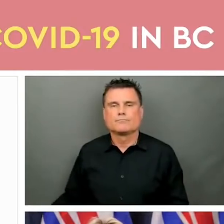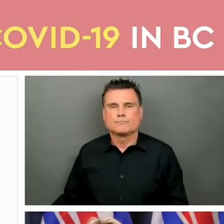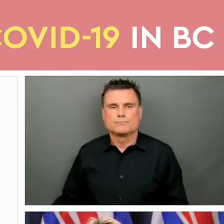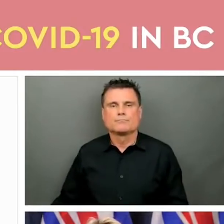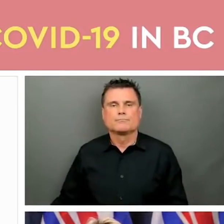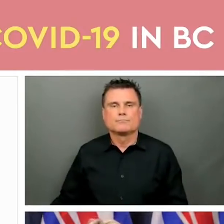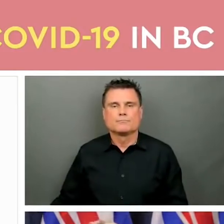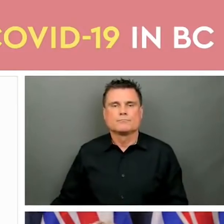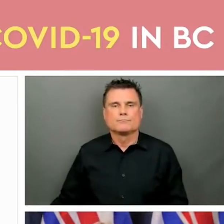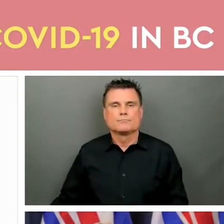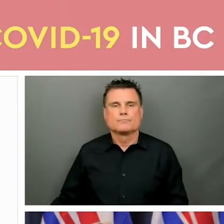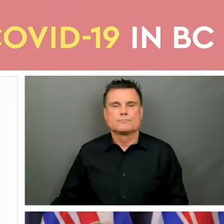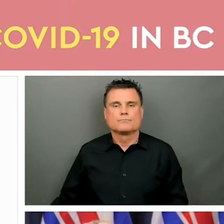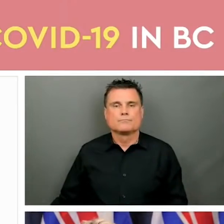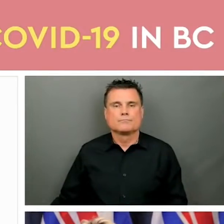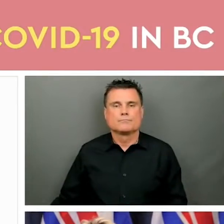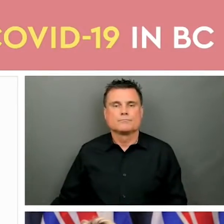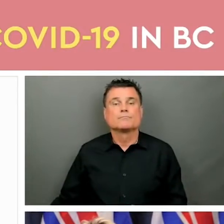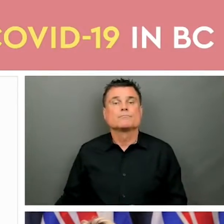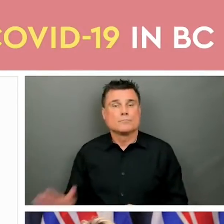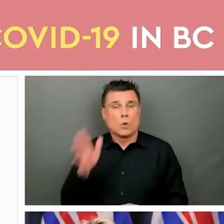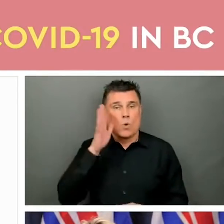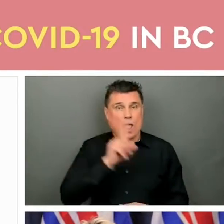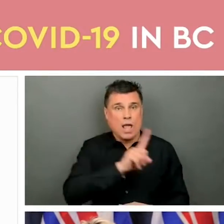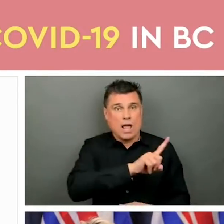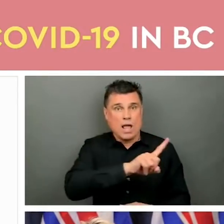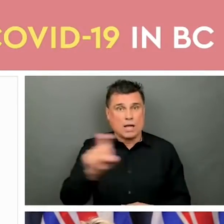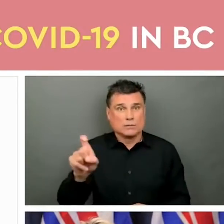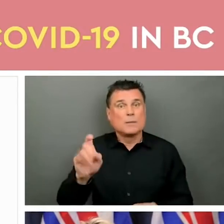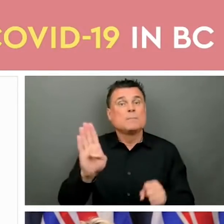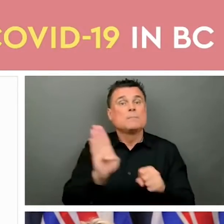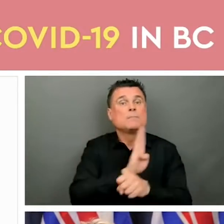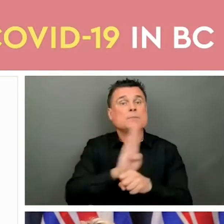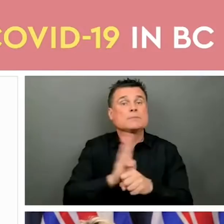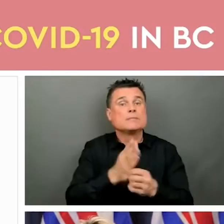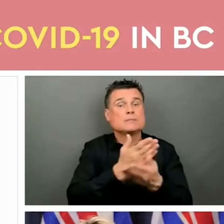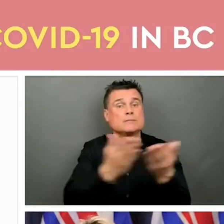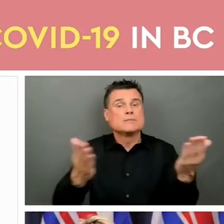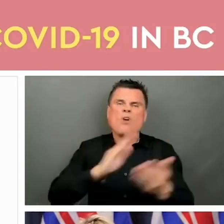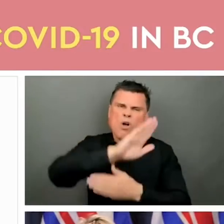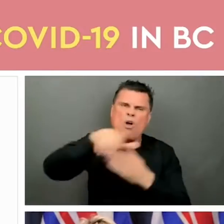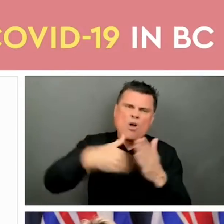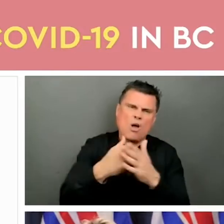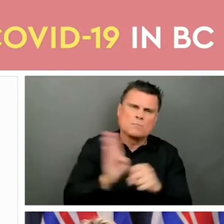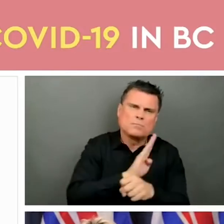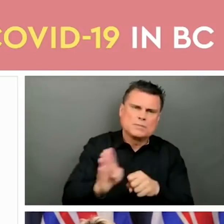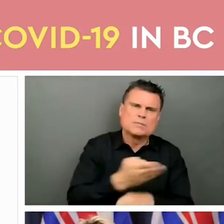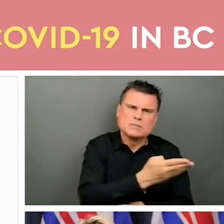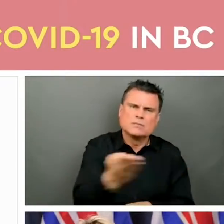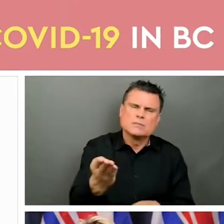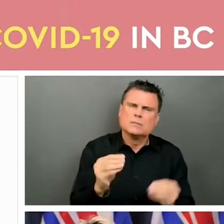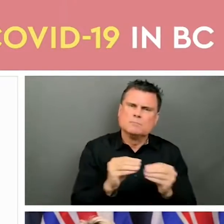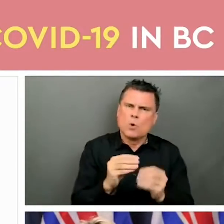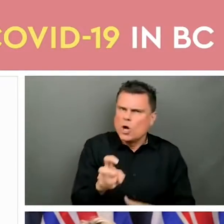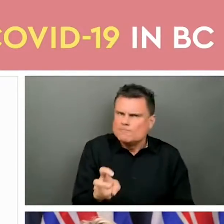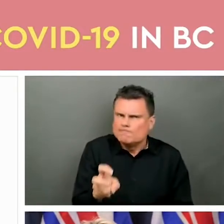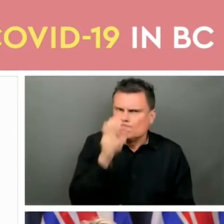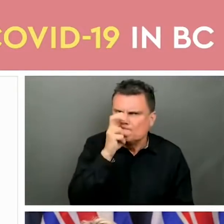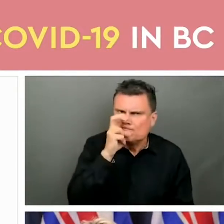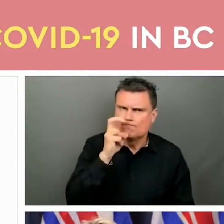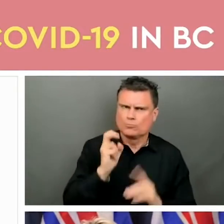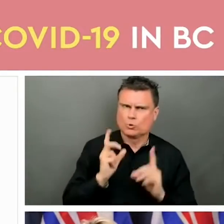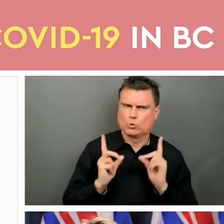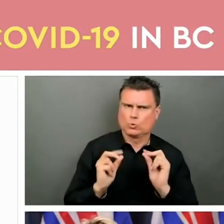the orders that we put in last week that allow us to work with WorkSafe BC to support businesses when there is transmission